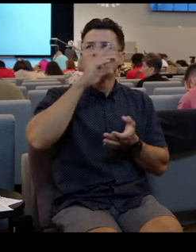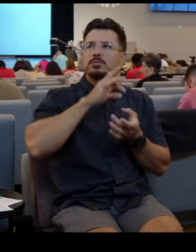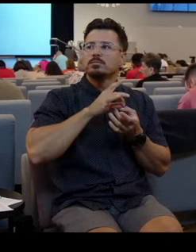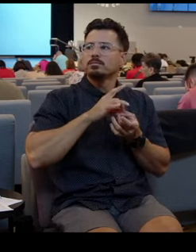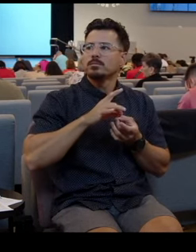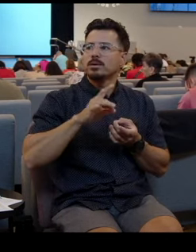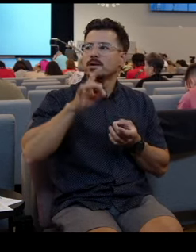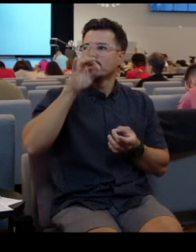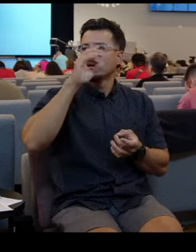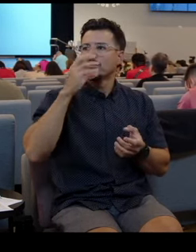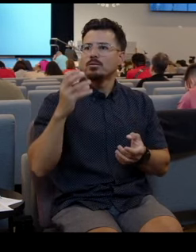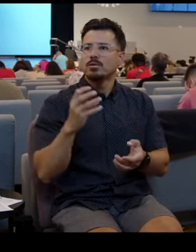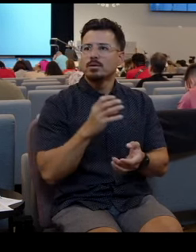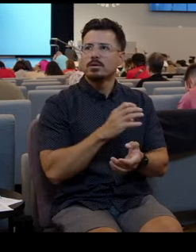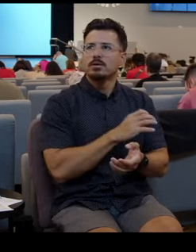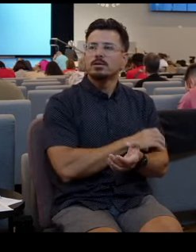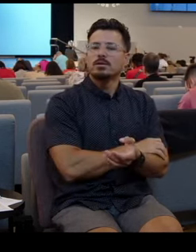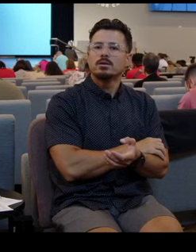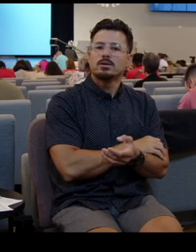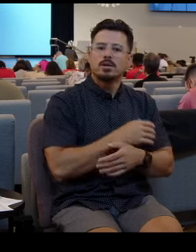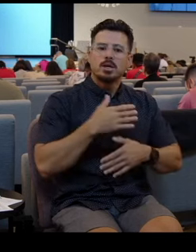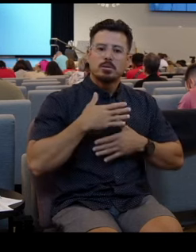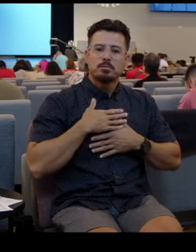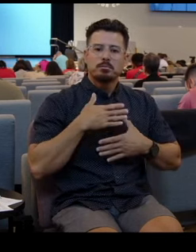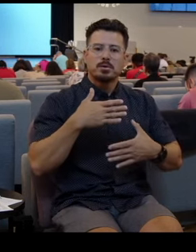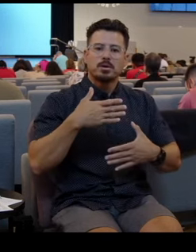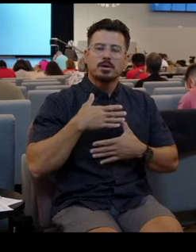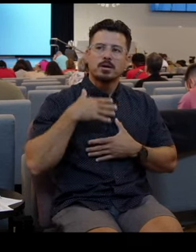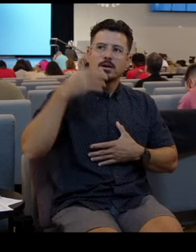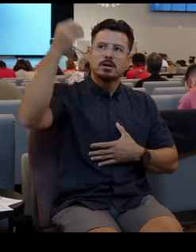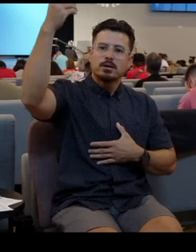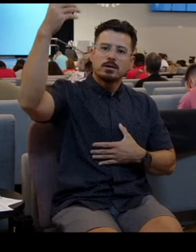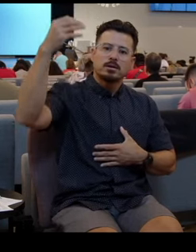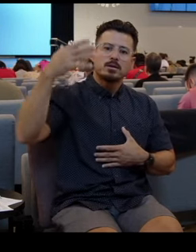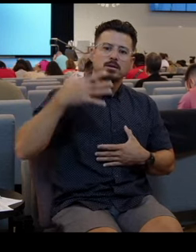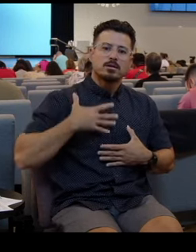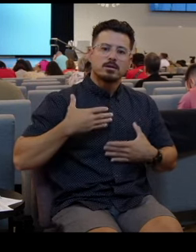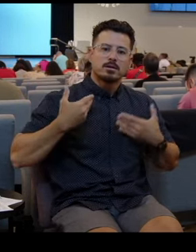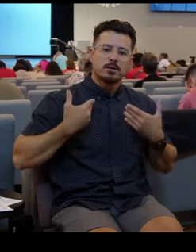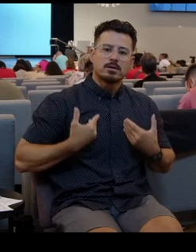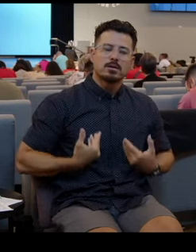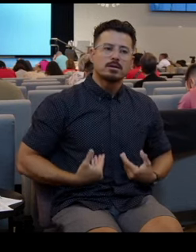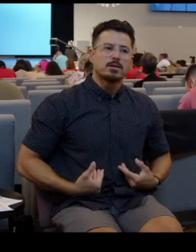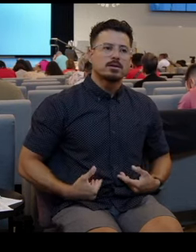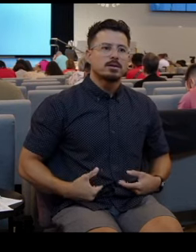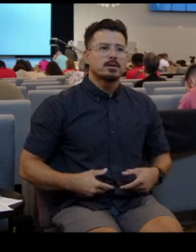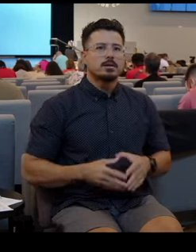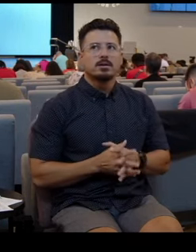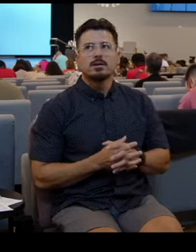Ghost power. Breathe on me.